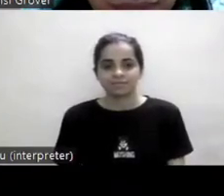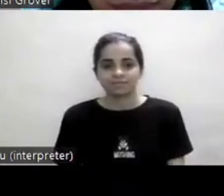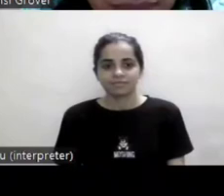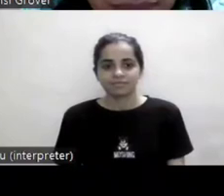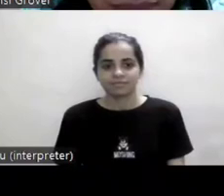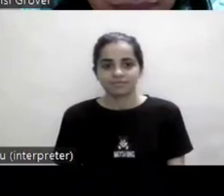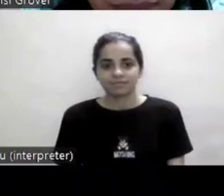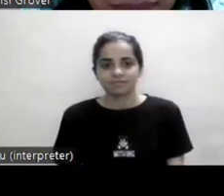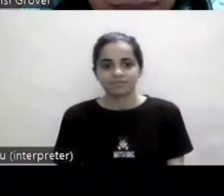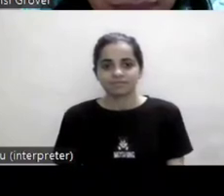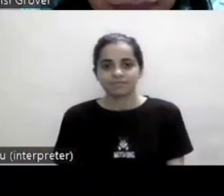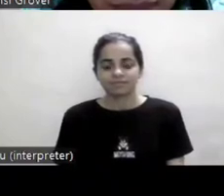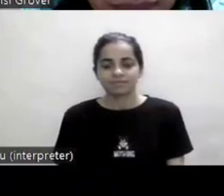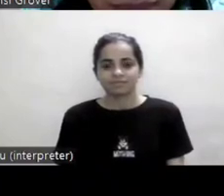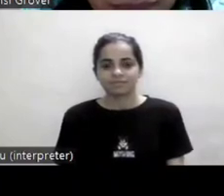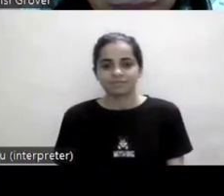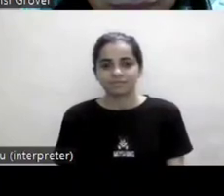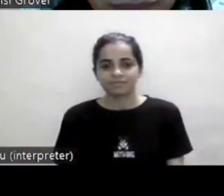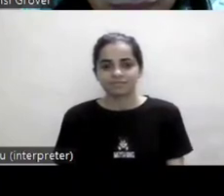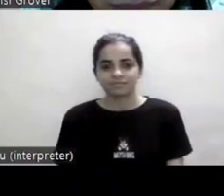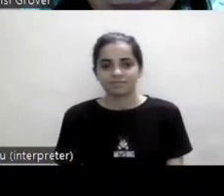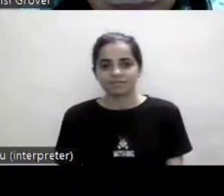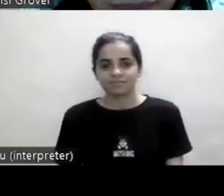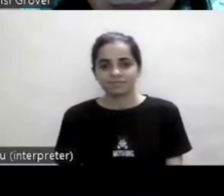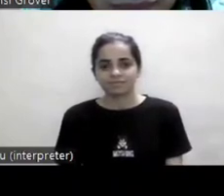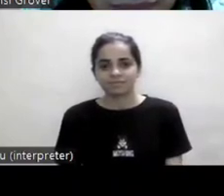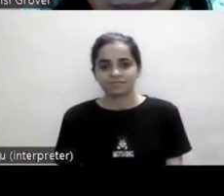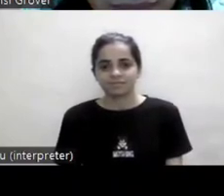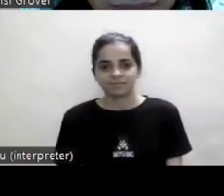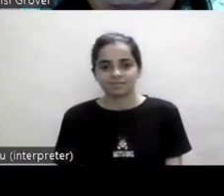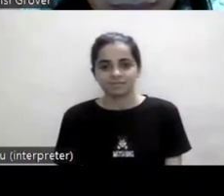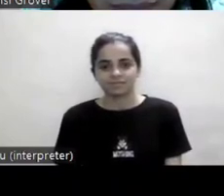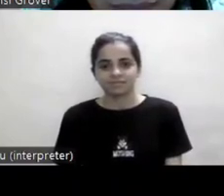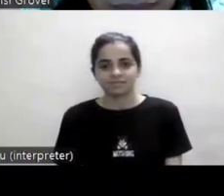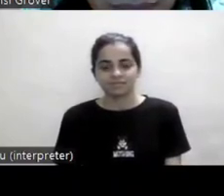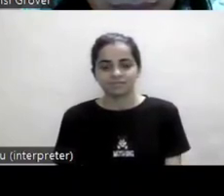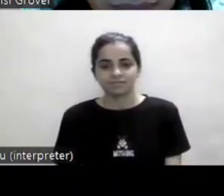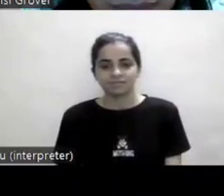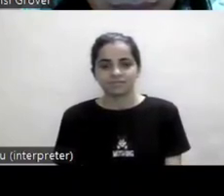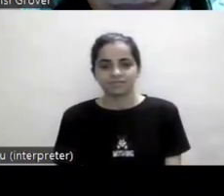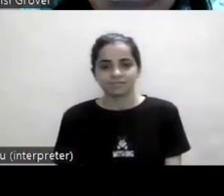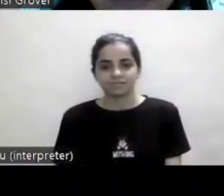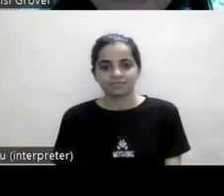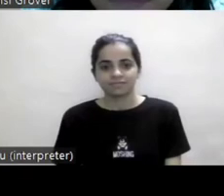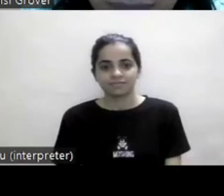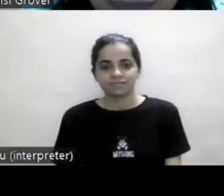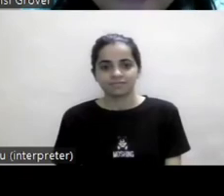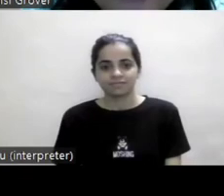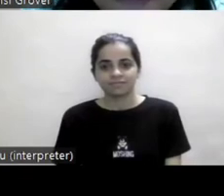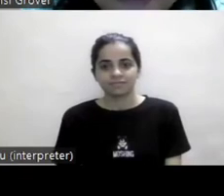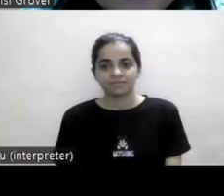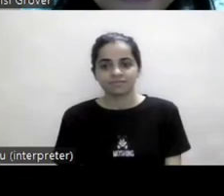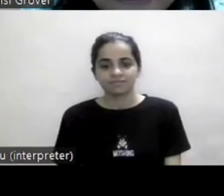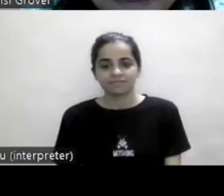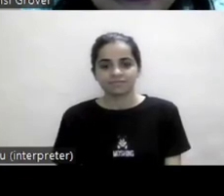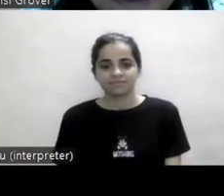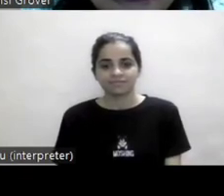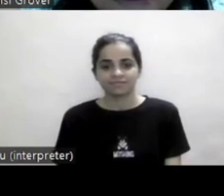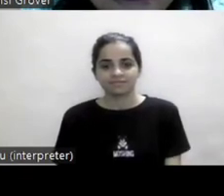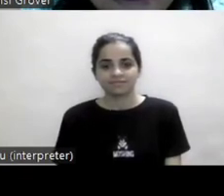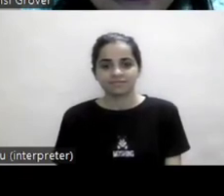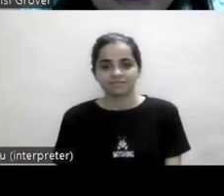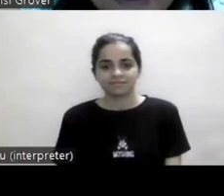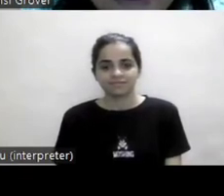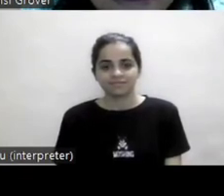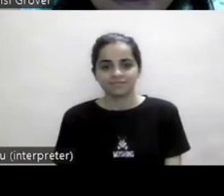And you love spaghetti hoops, Pablo, in point of fact. But I wanted fried egg next to spaghetti